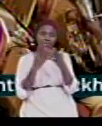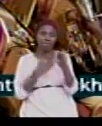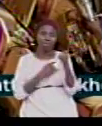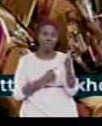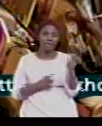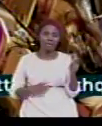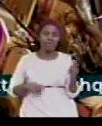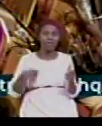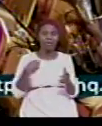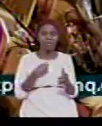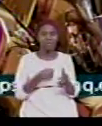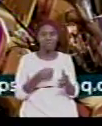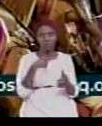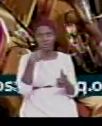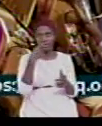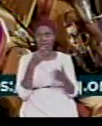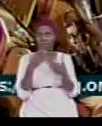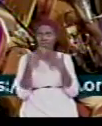Jesus.